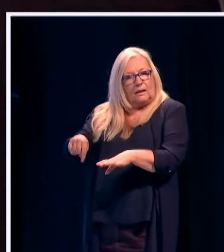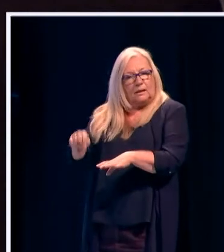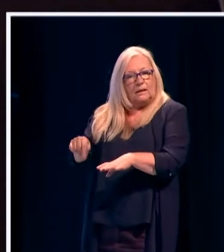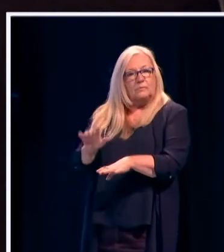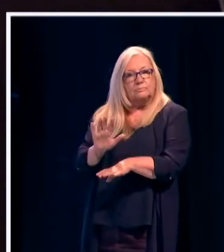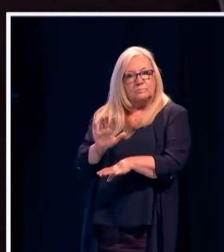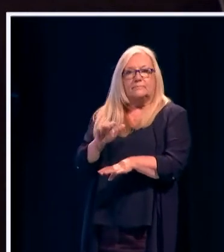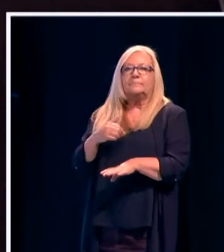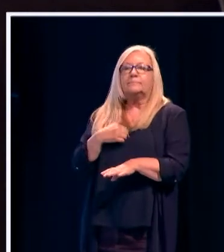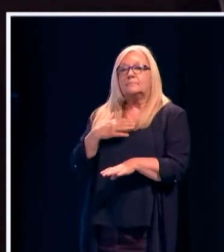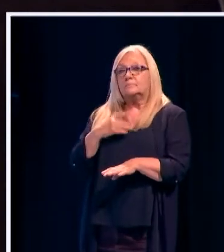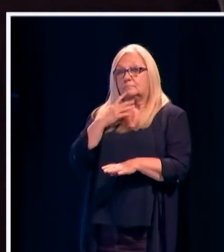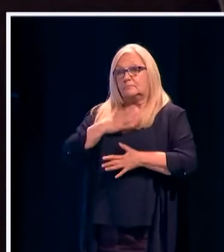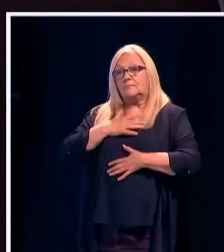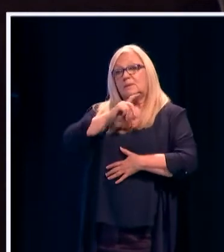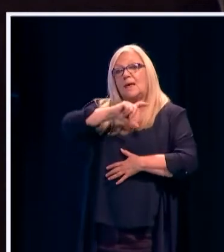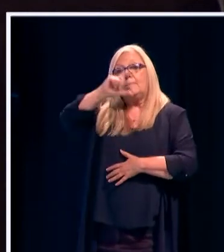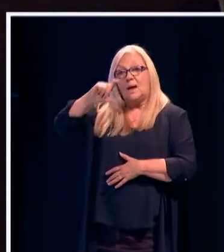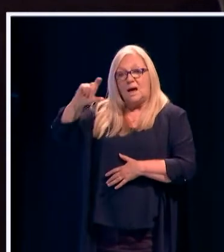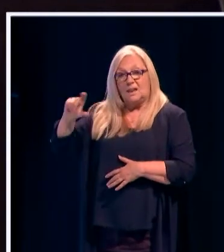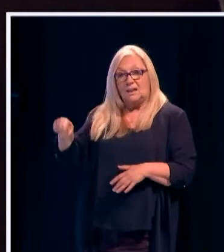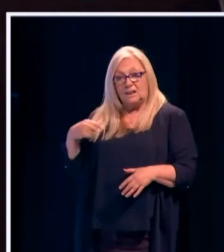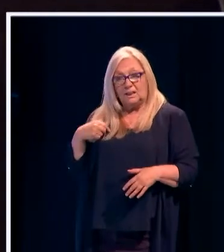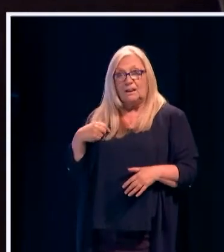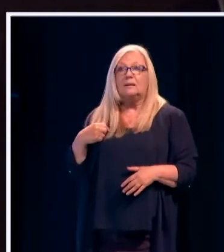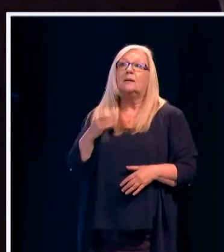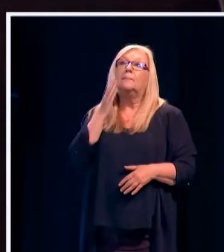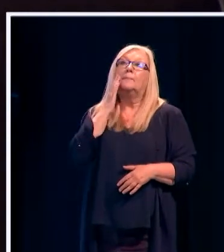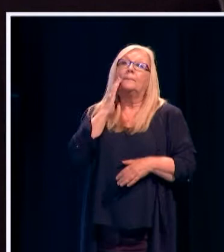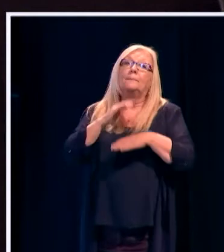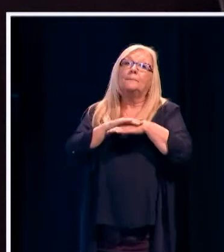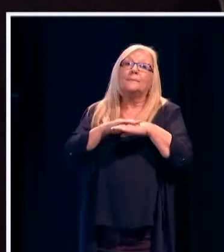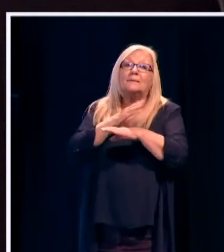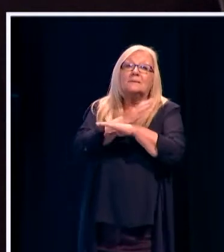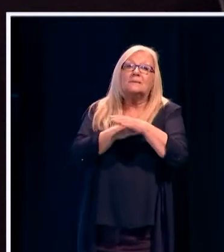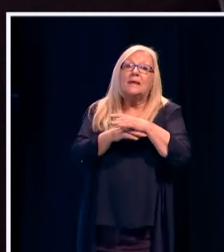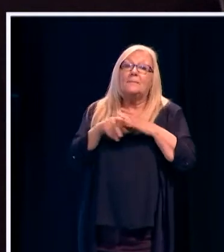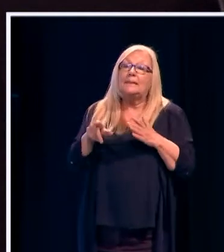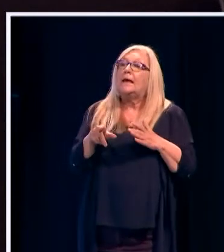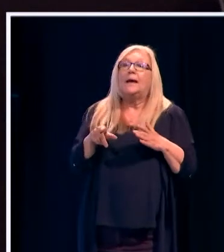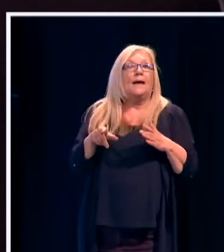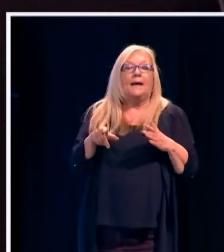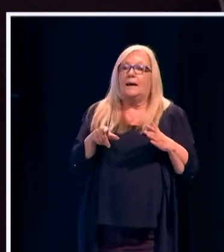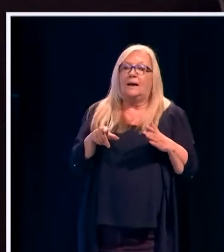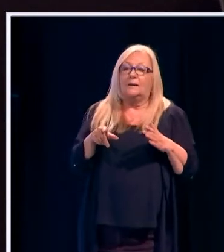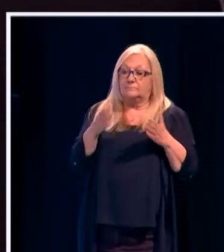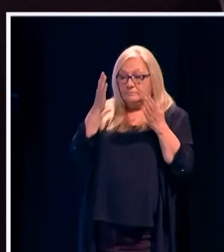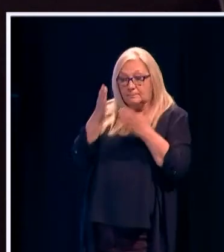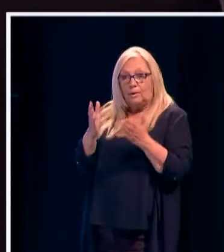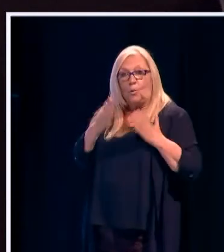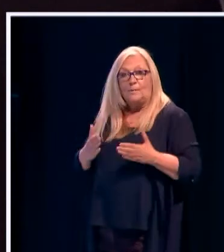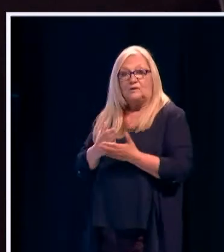like to highlight that in Nepal, the issue of Indigenous persons with disabilities is still not a human rights